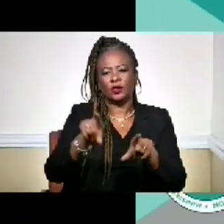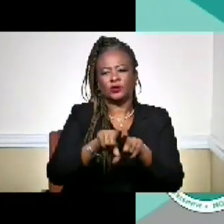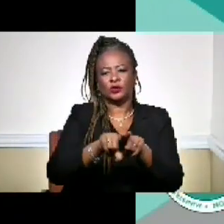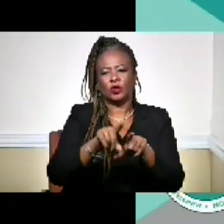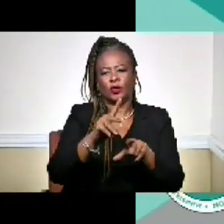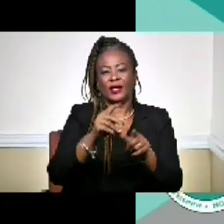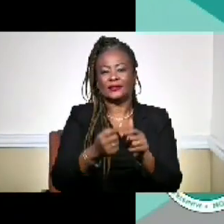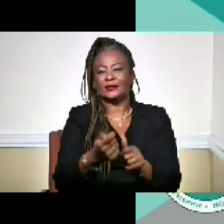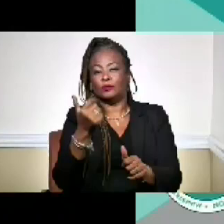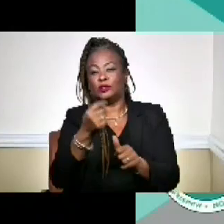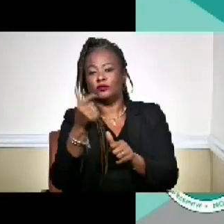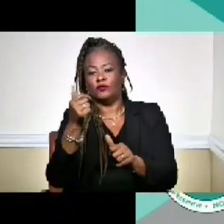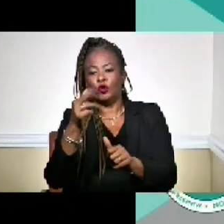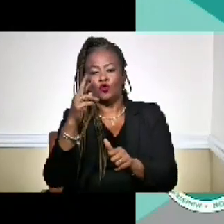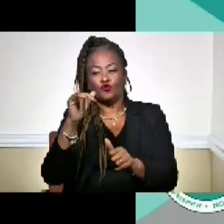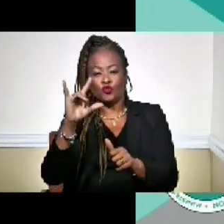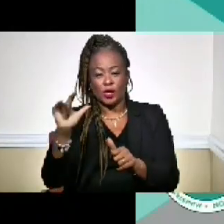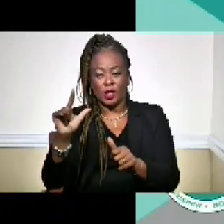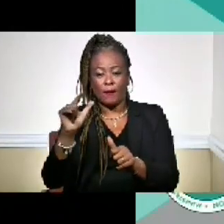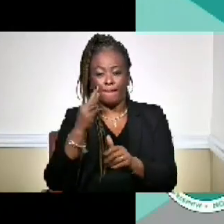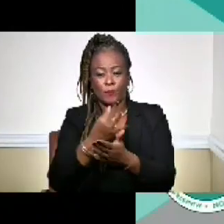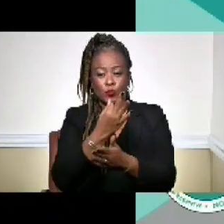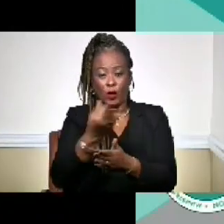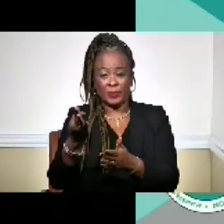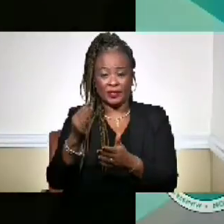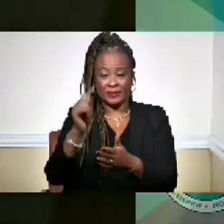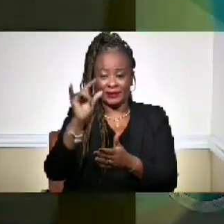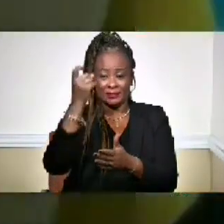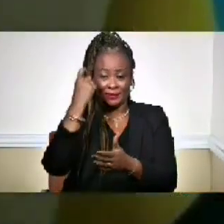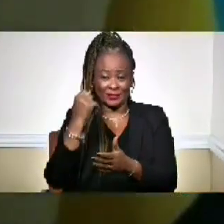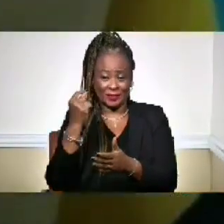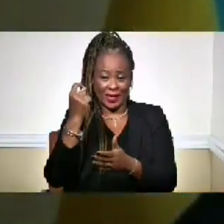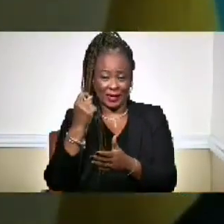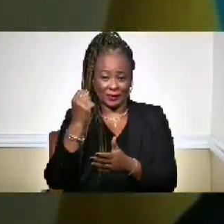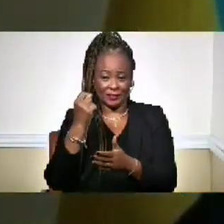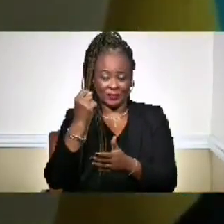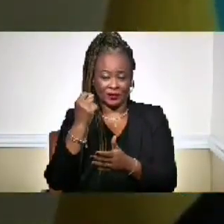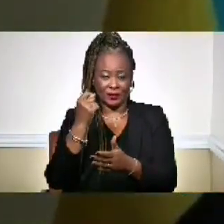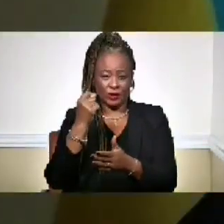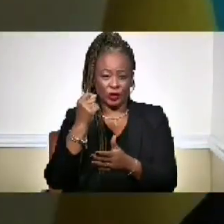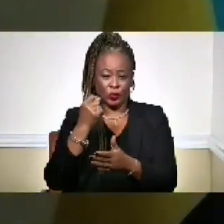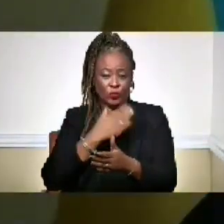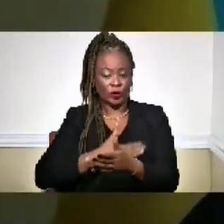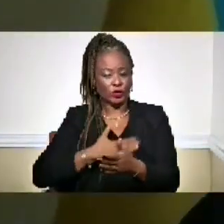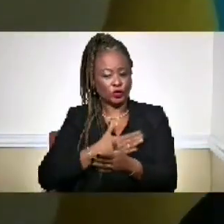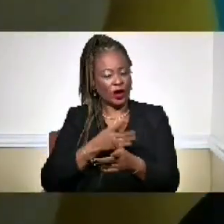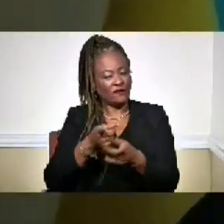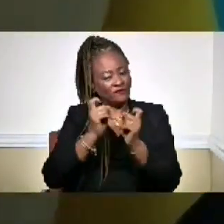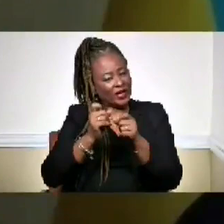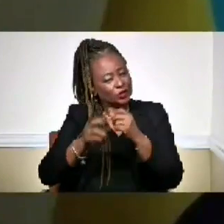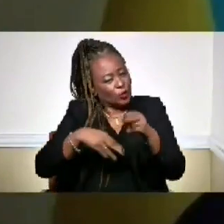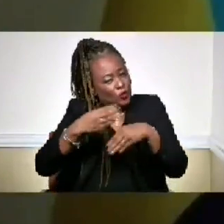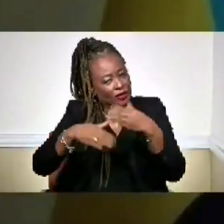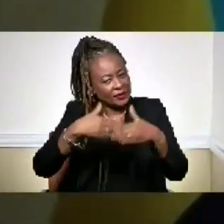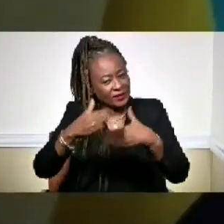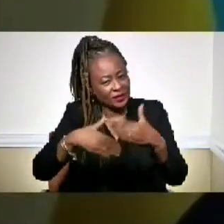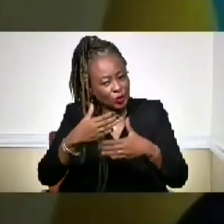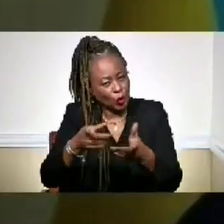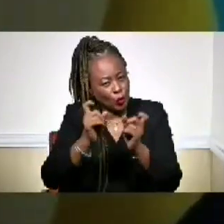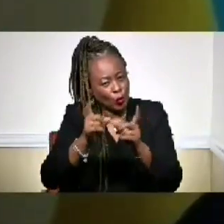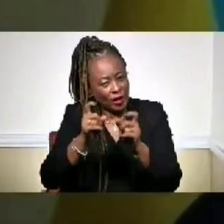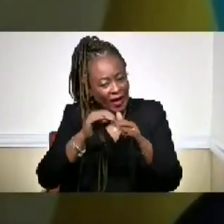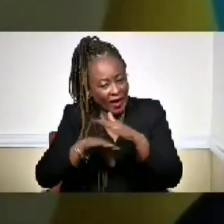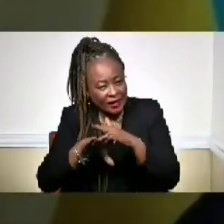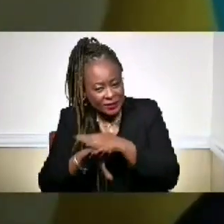exemptions for real property tax. Local manufacturers will enjoy a faster process that gives quicker